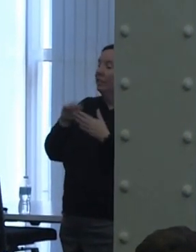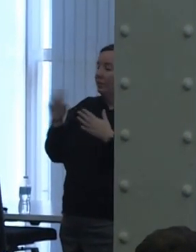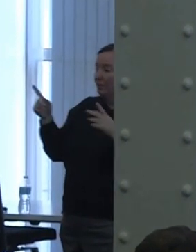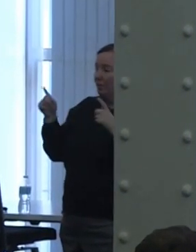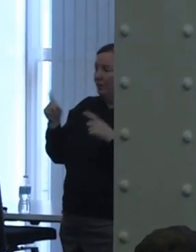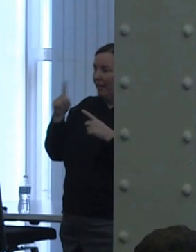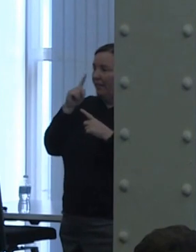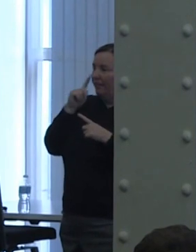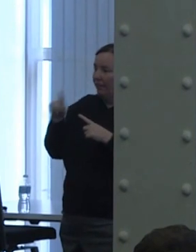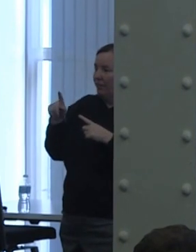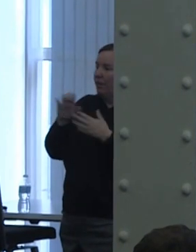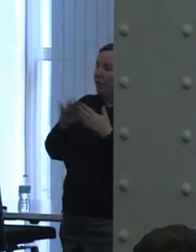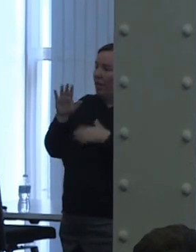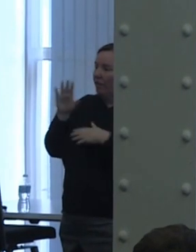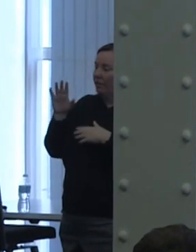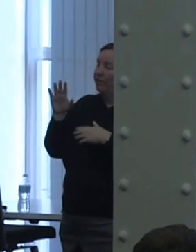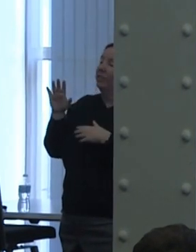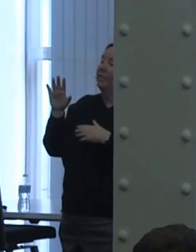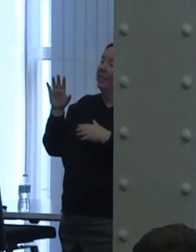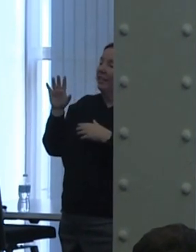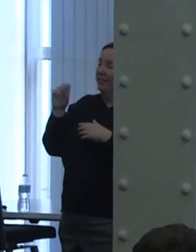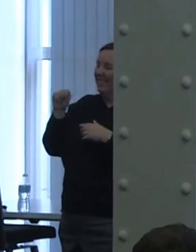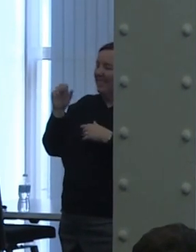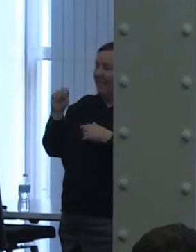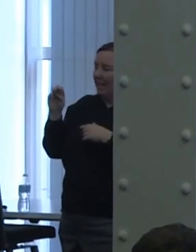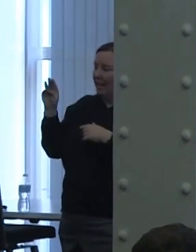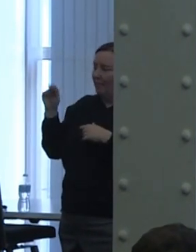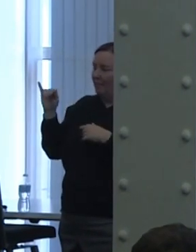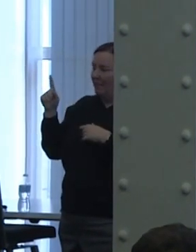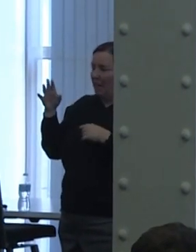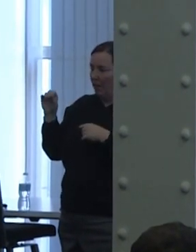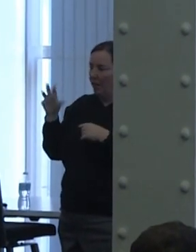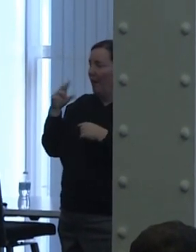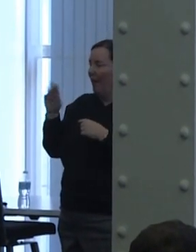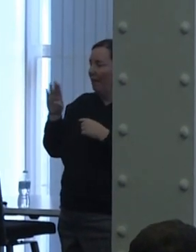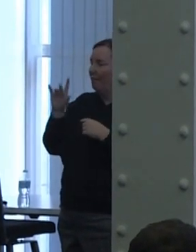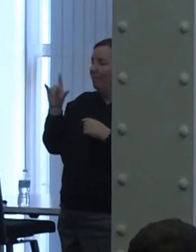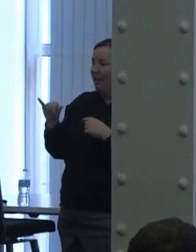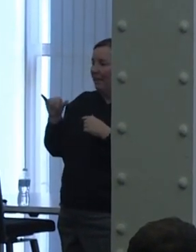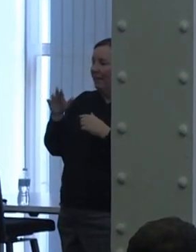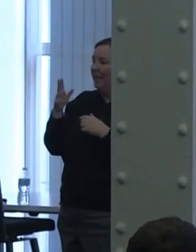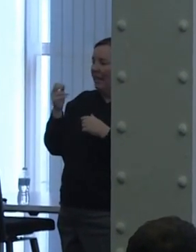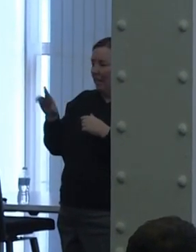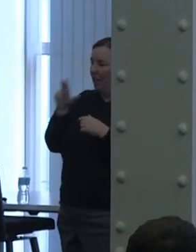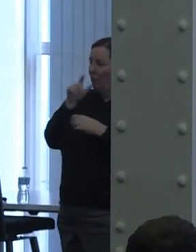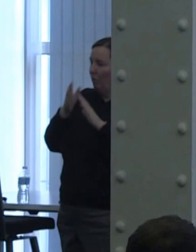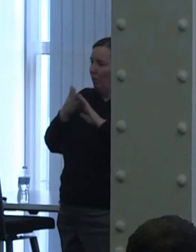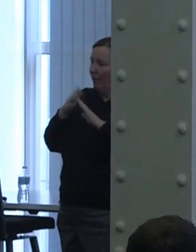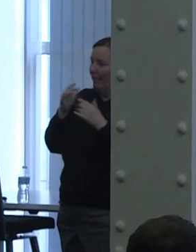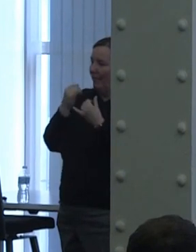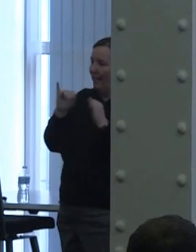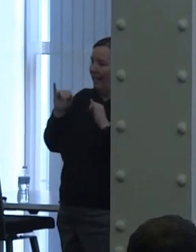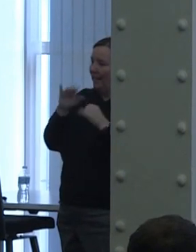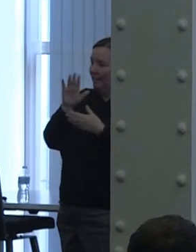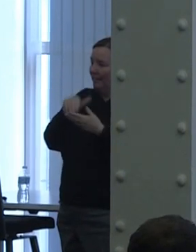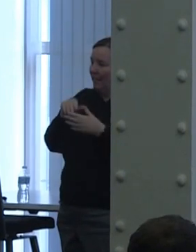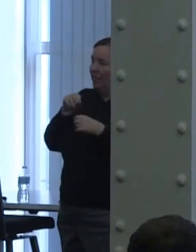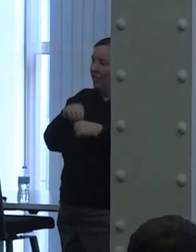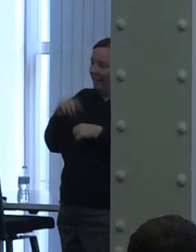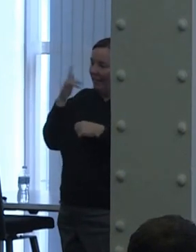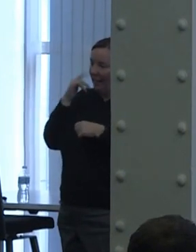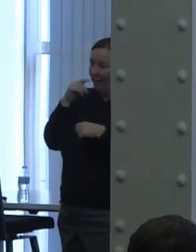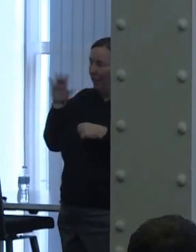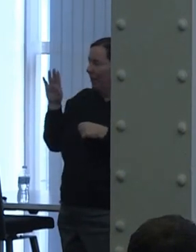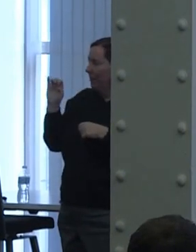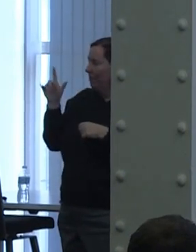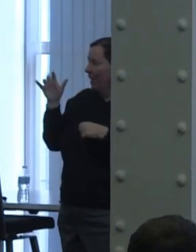San Mateo, and Billy Hare, who ran a center for independent living in Belmont, California. Unlike most folks with